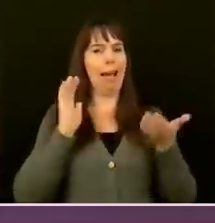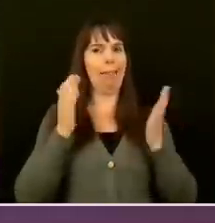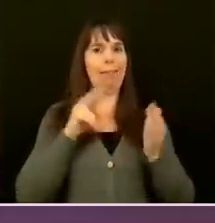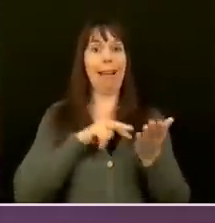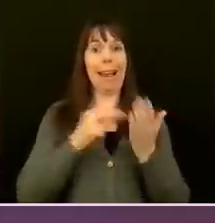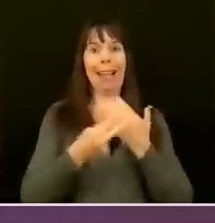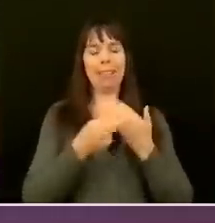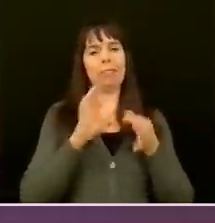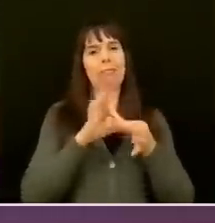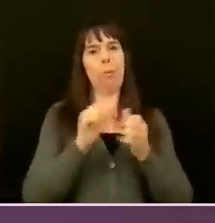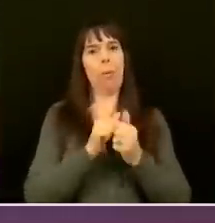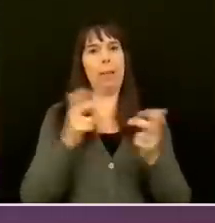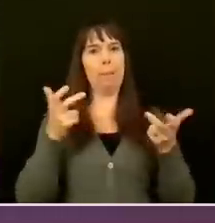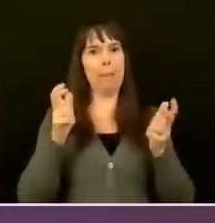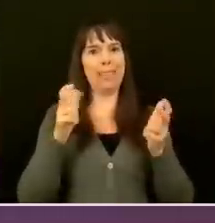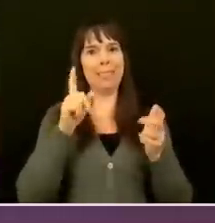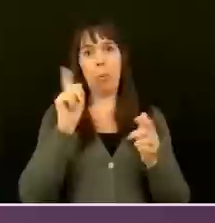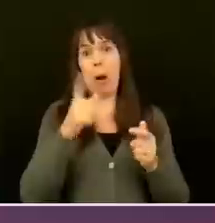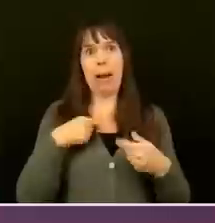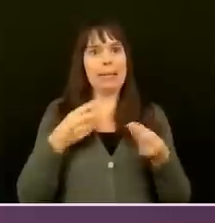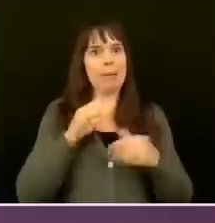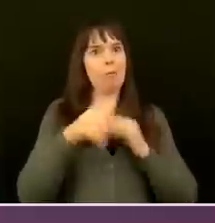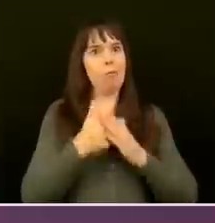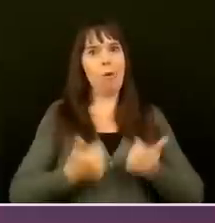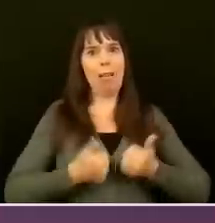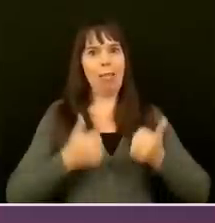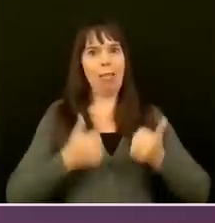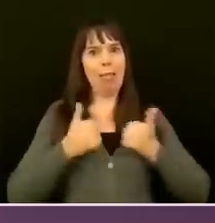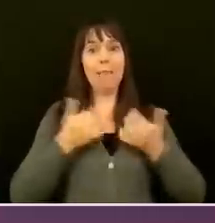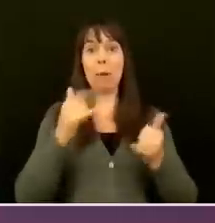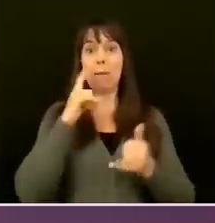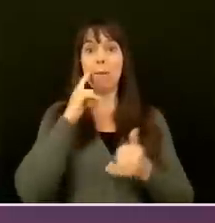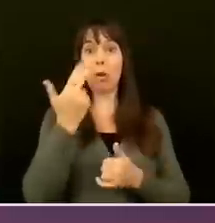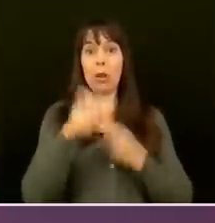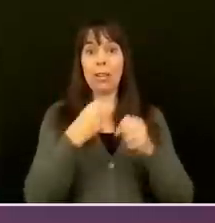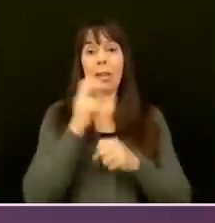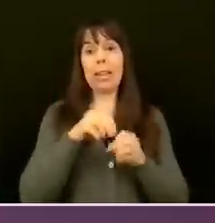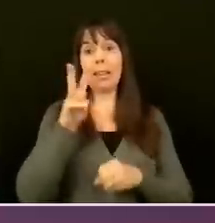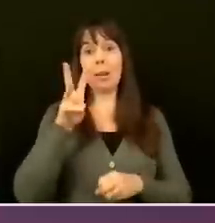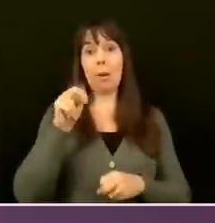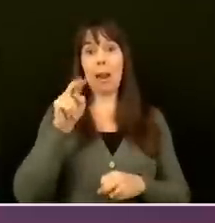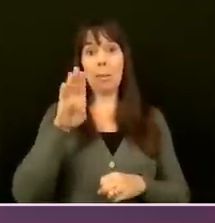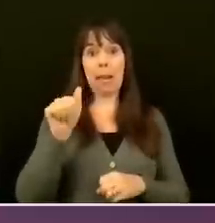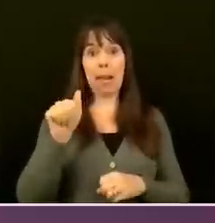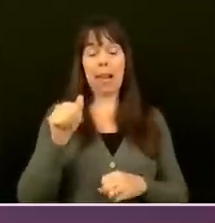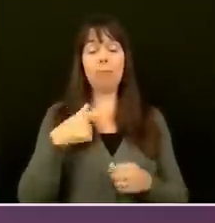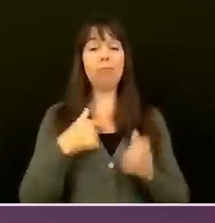around the sport of basketball because it's where I spent my whole life. I played 13 years in the WNBA.